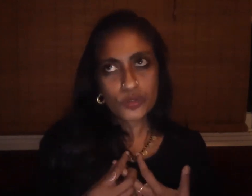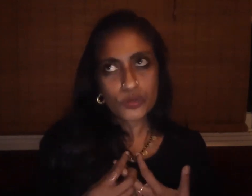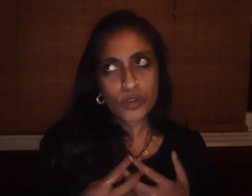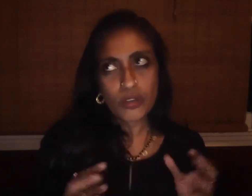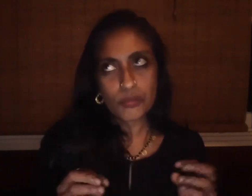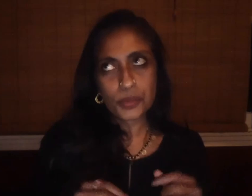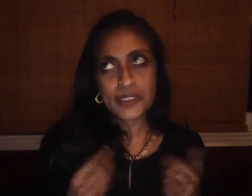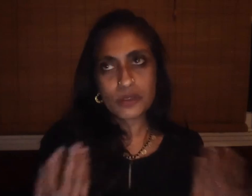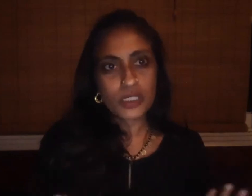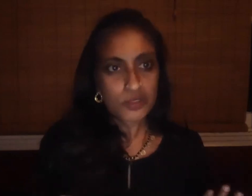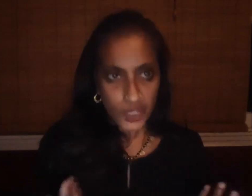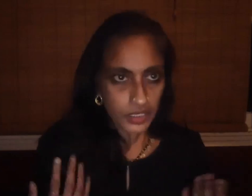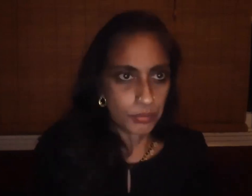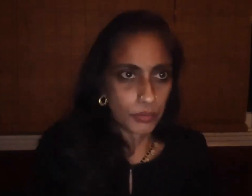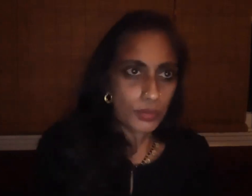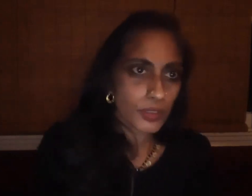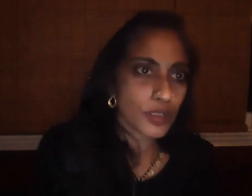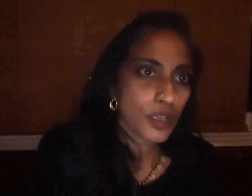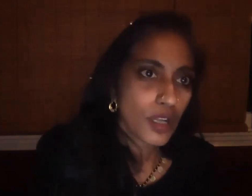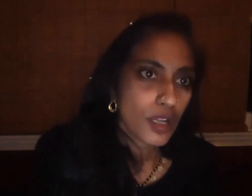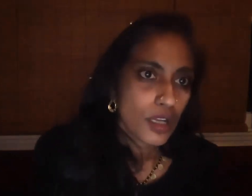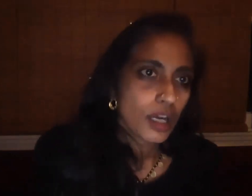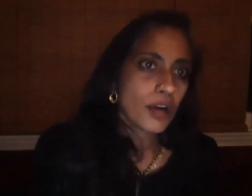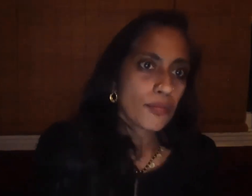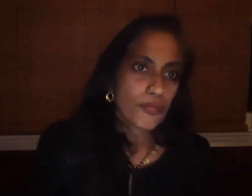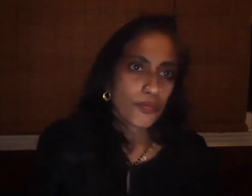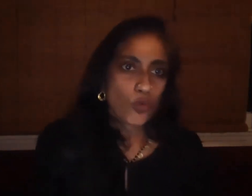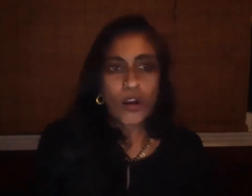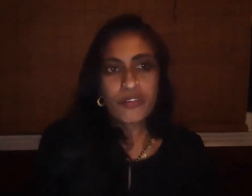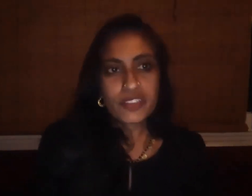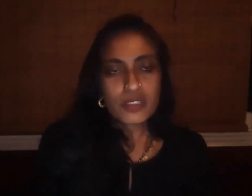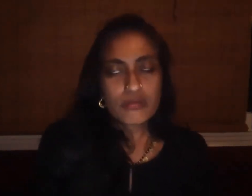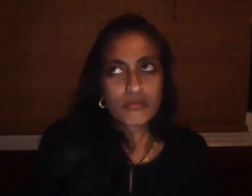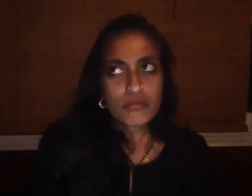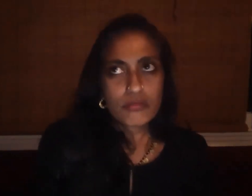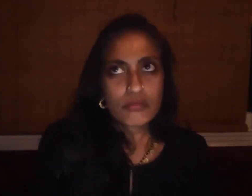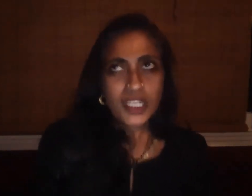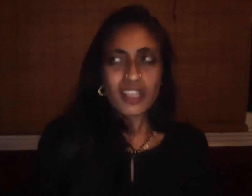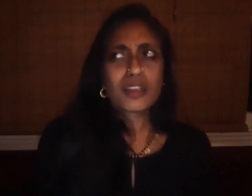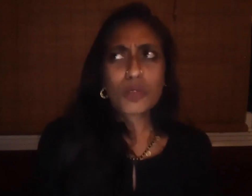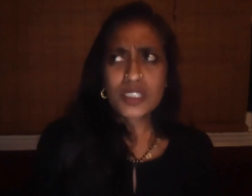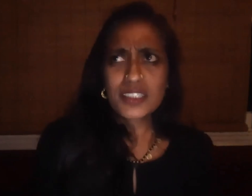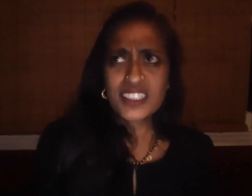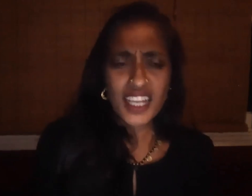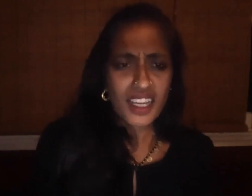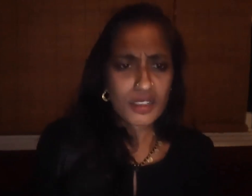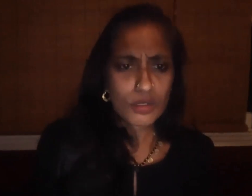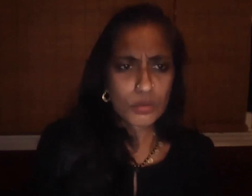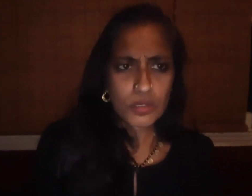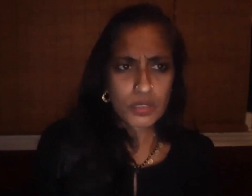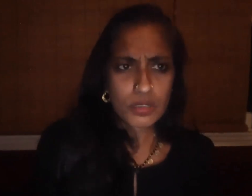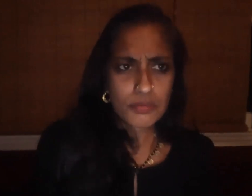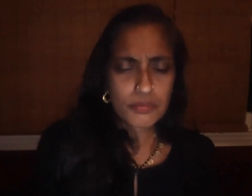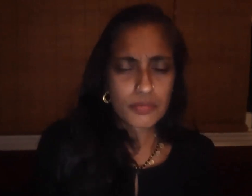pursue and develop were, um, were often not the ones that